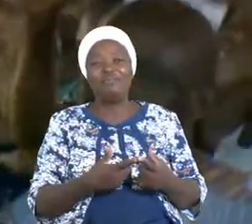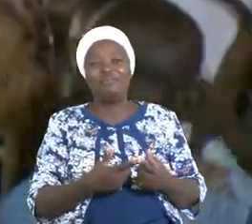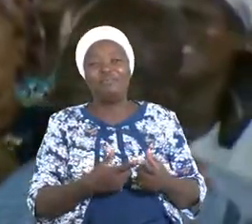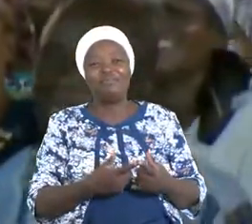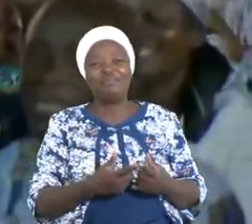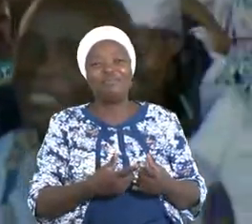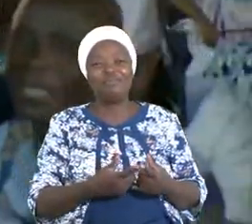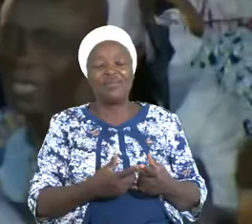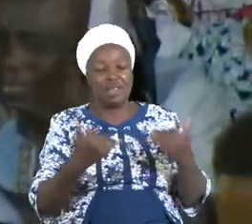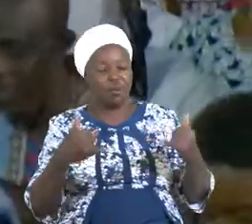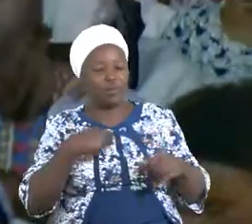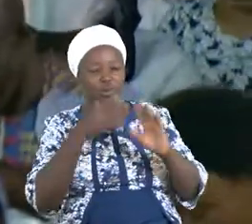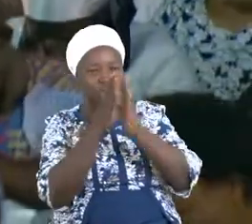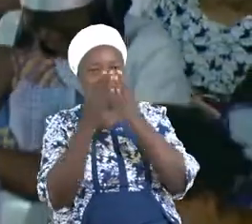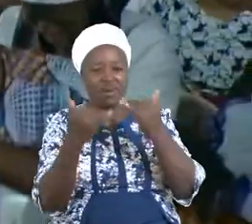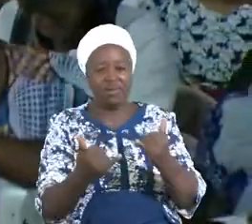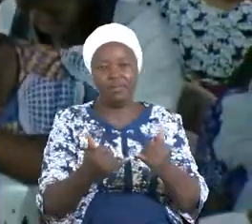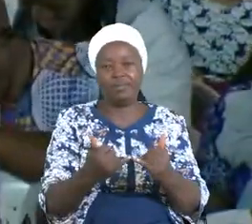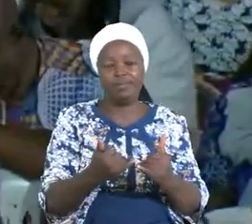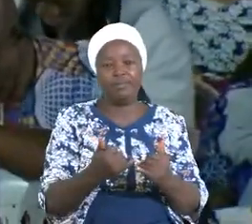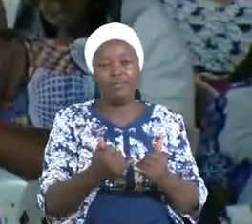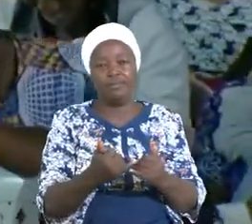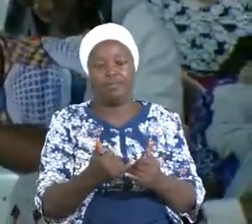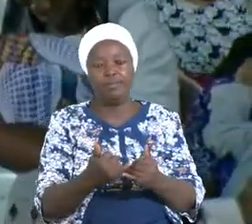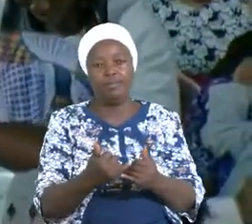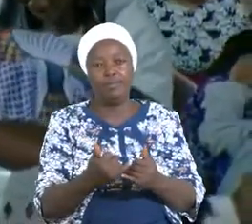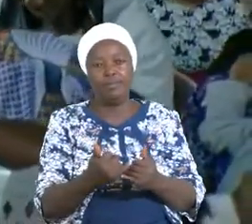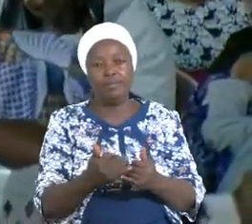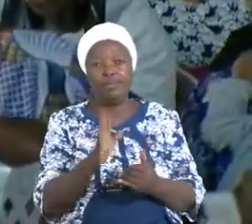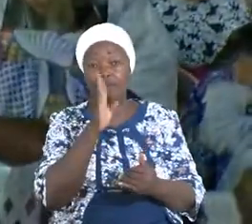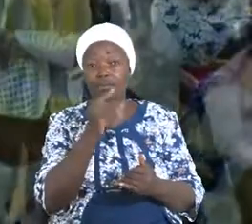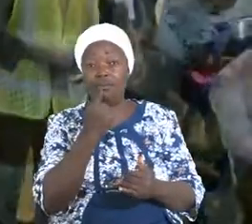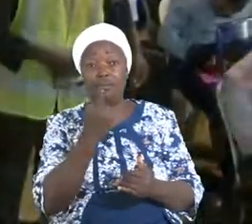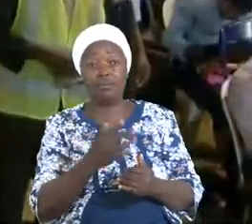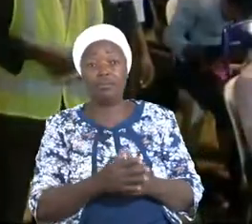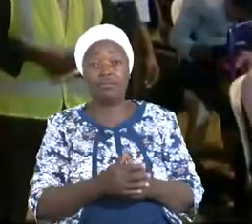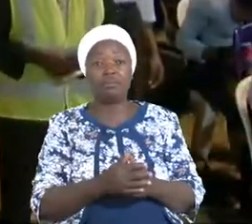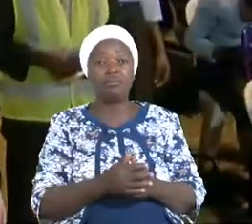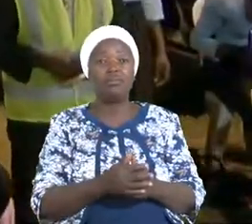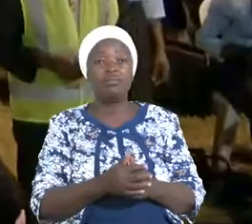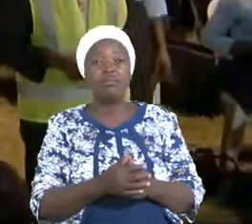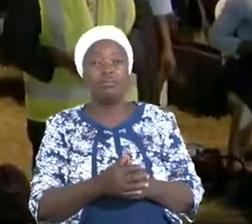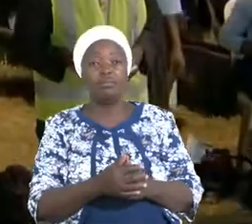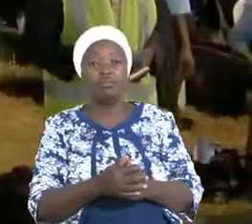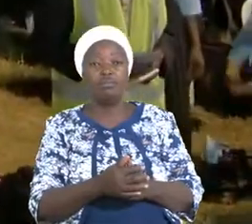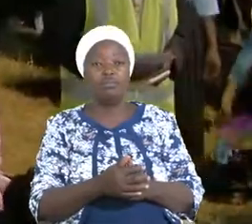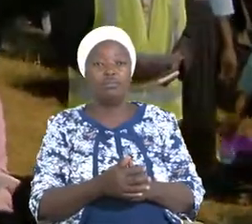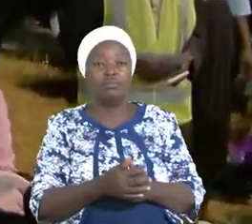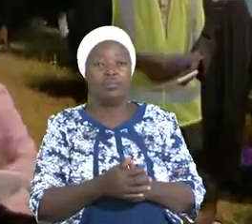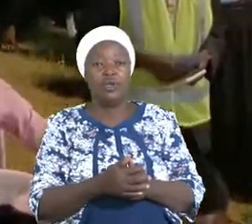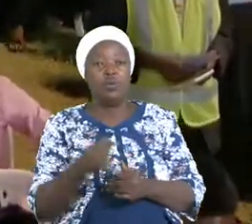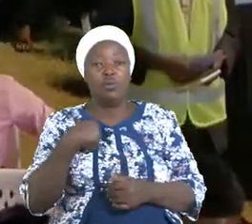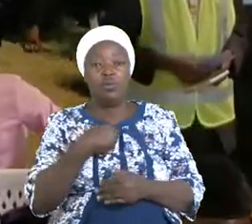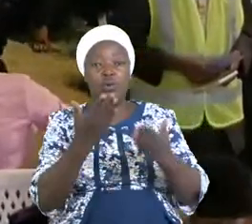Heads bowed and eyes closed. Heads bowed and eyes